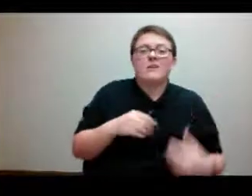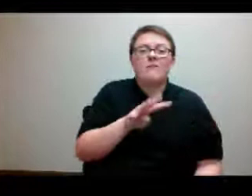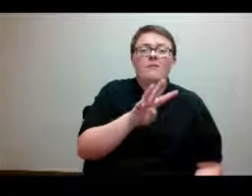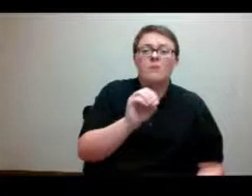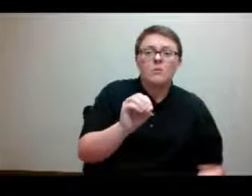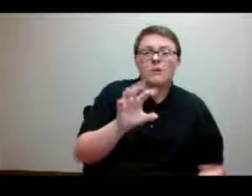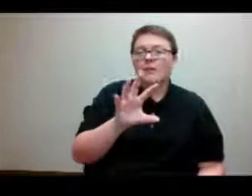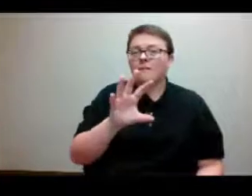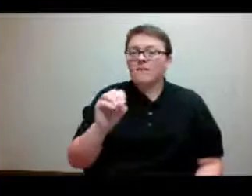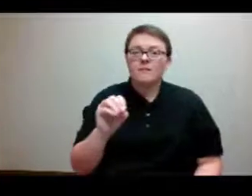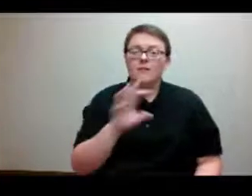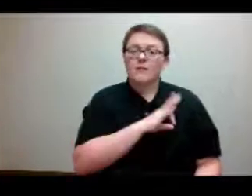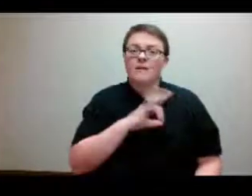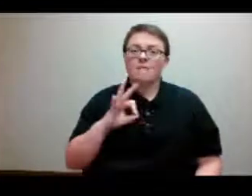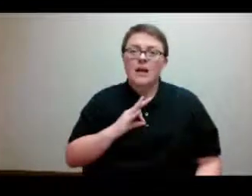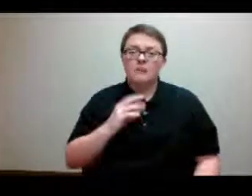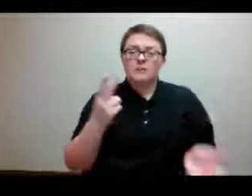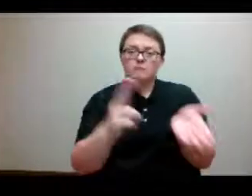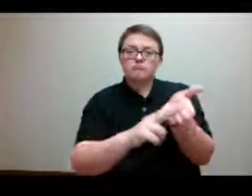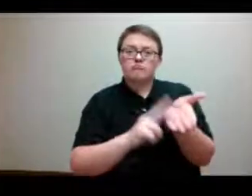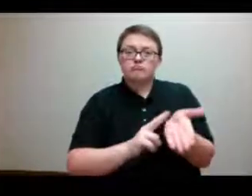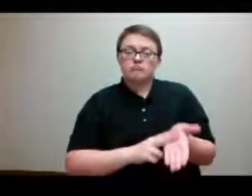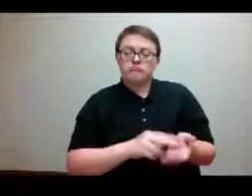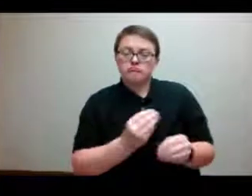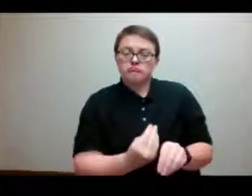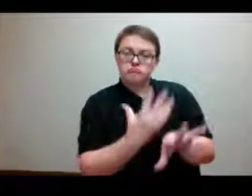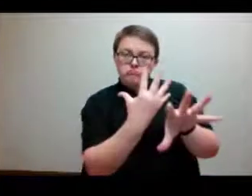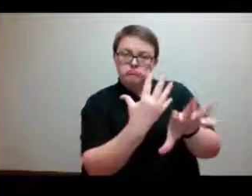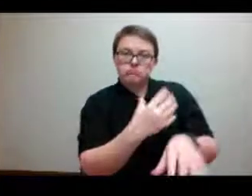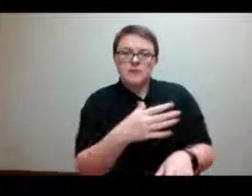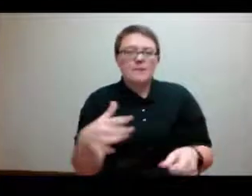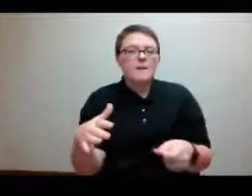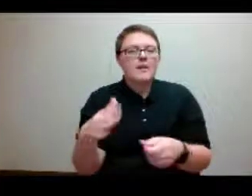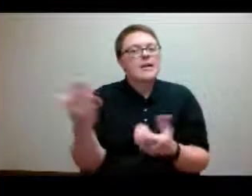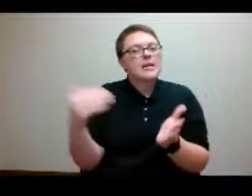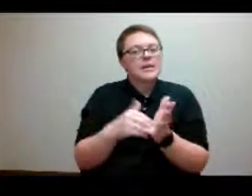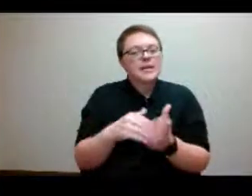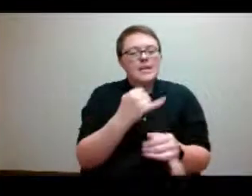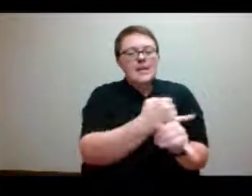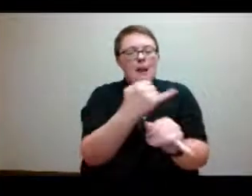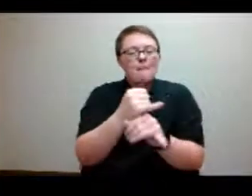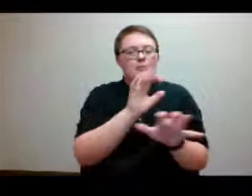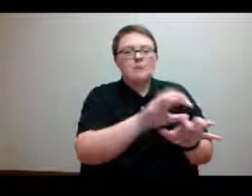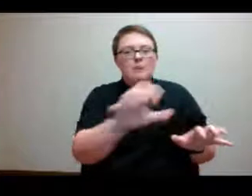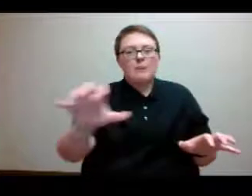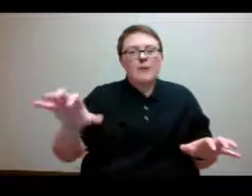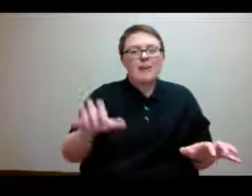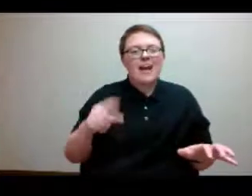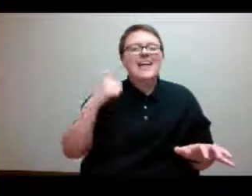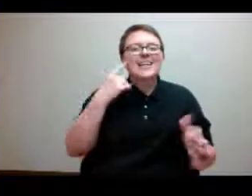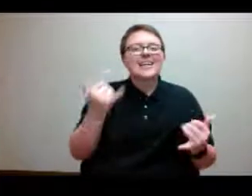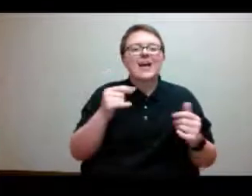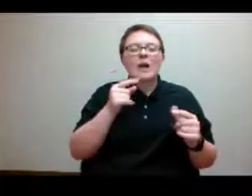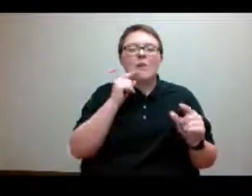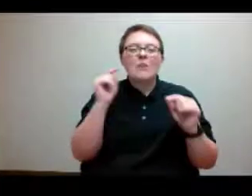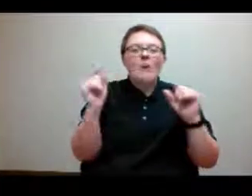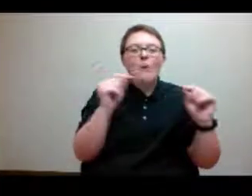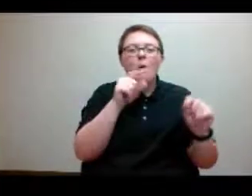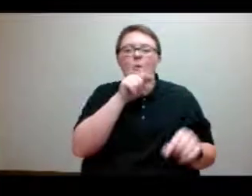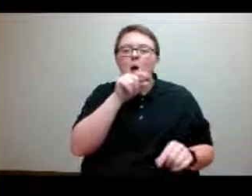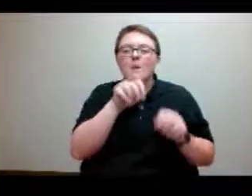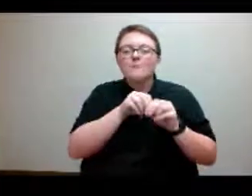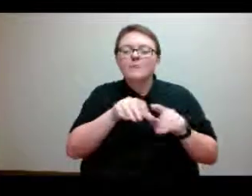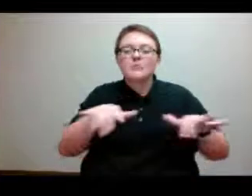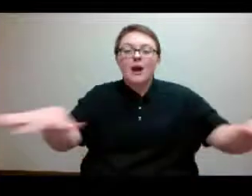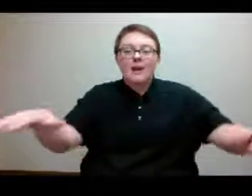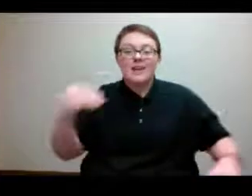faculty college-wide. And I think the word is out that she's a go-to person college-wide to get help in